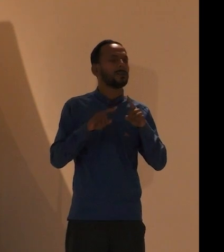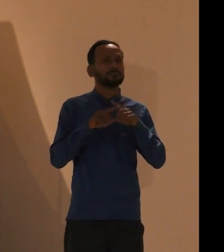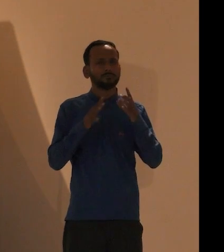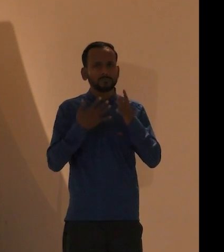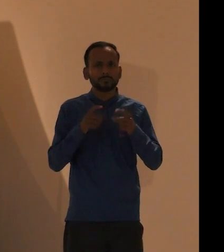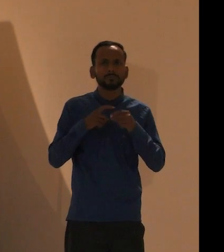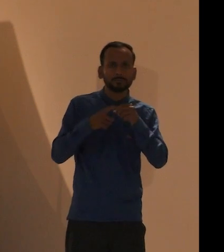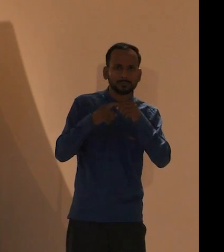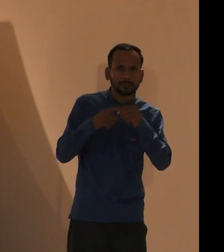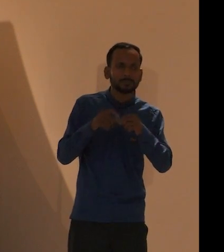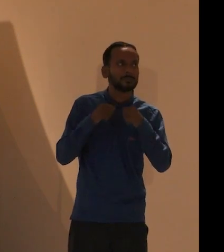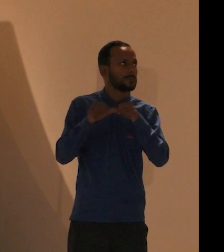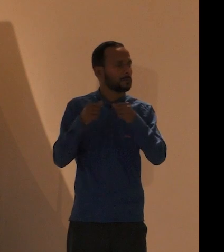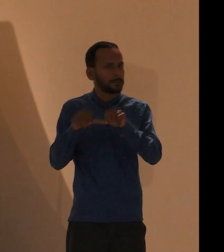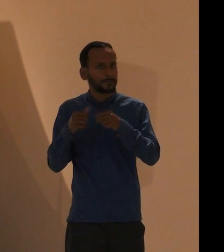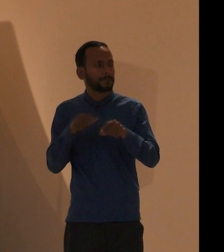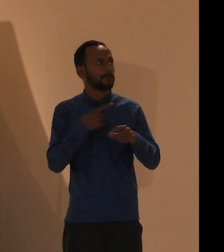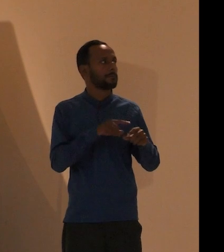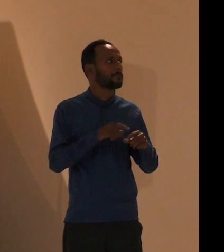are unsolved.